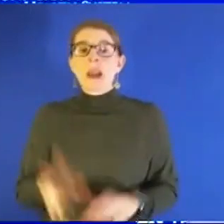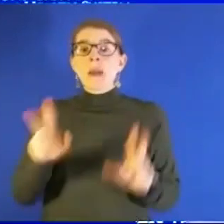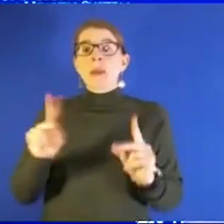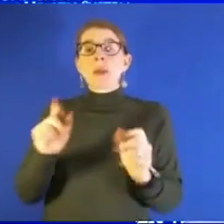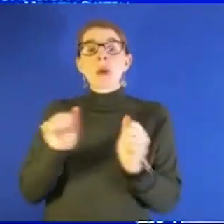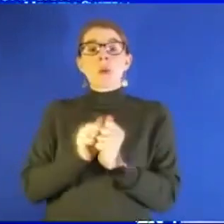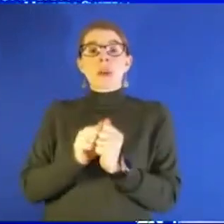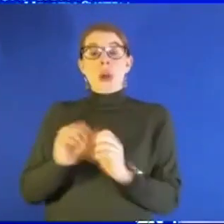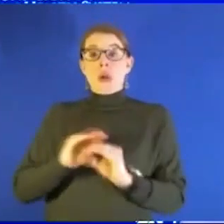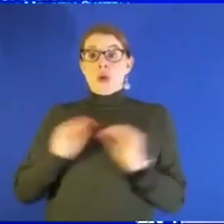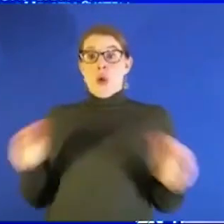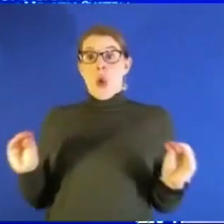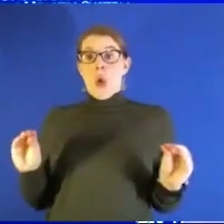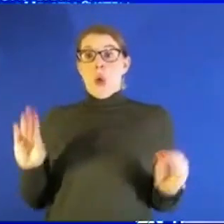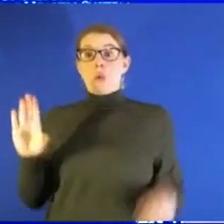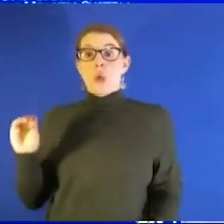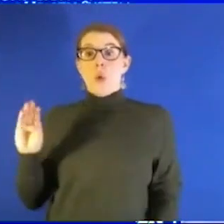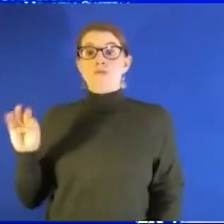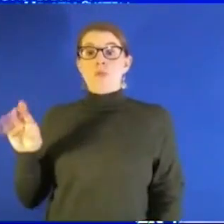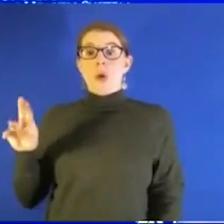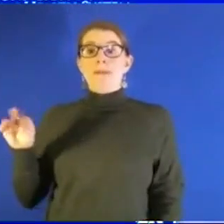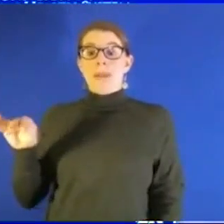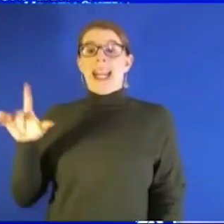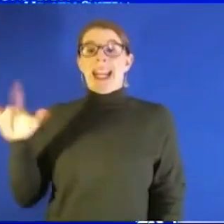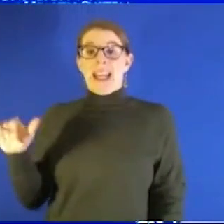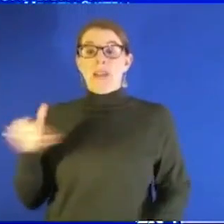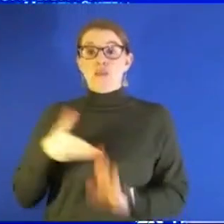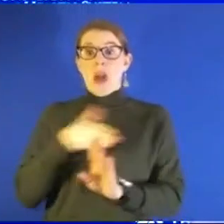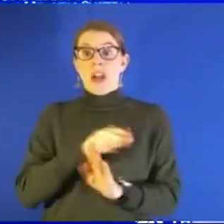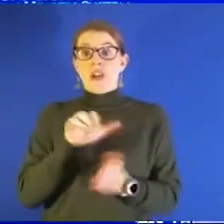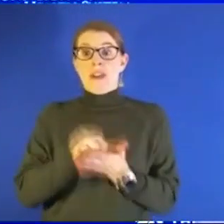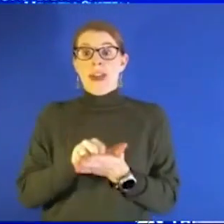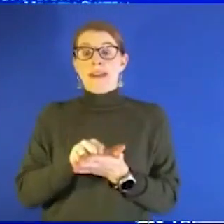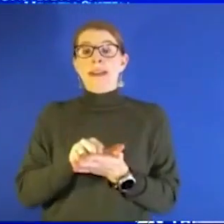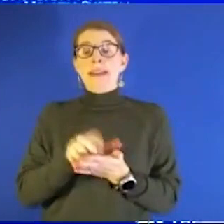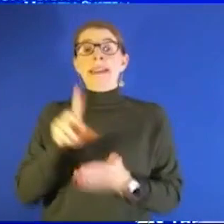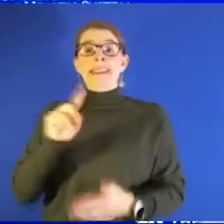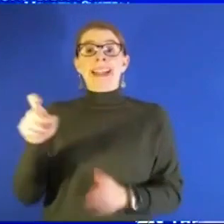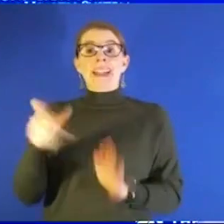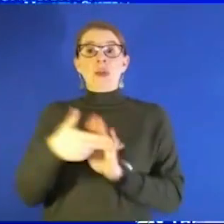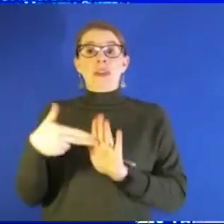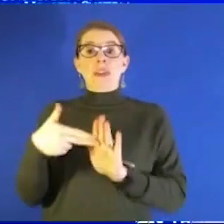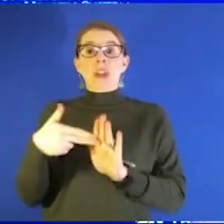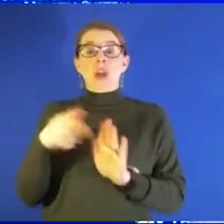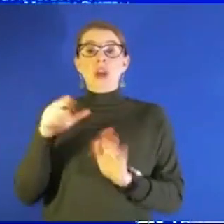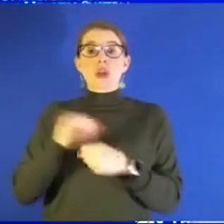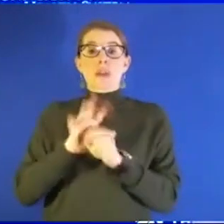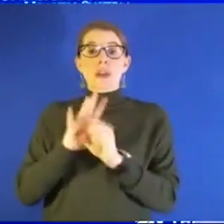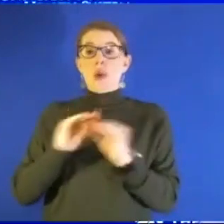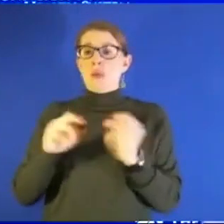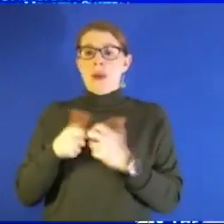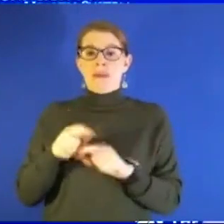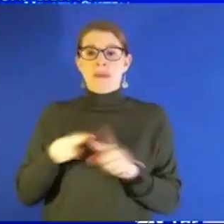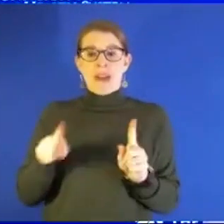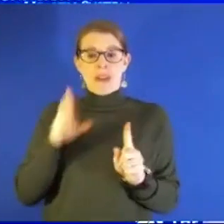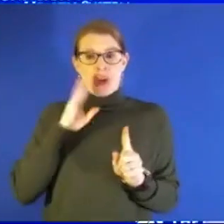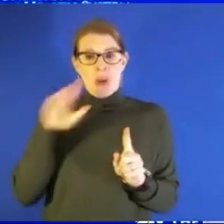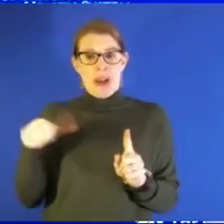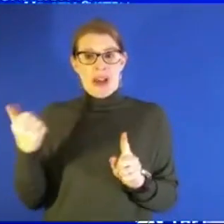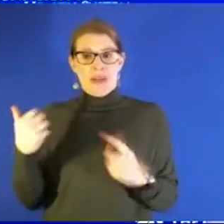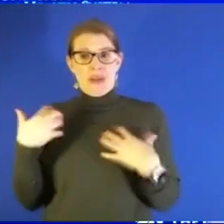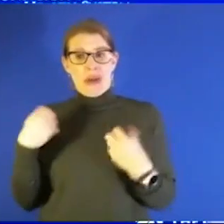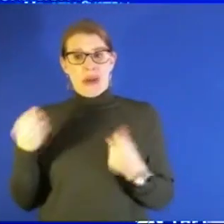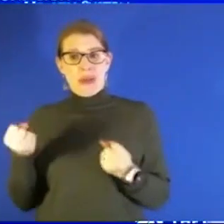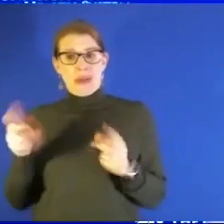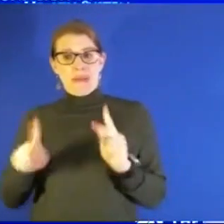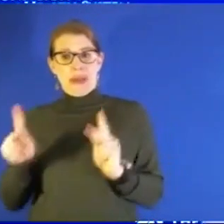no comorbidities or prior to that diagnosis of COVID didn't have any problems, but we know that otherwise healthy people